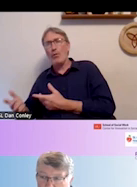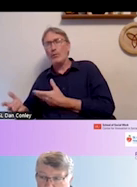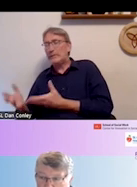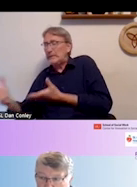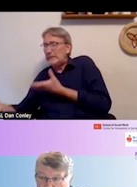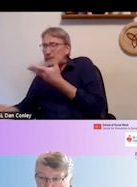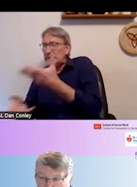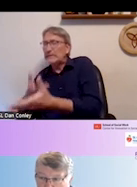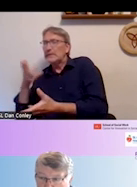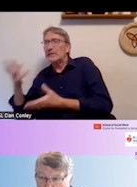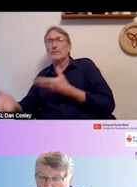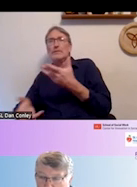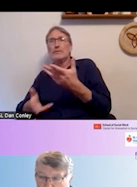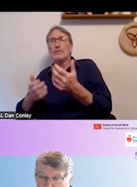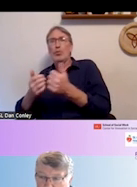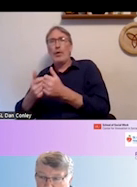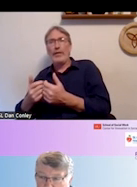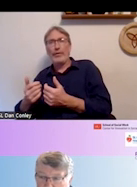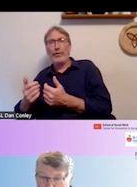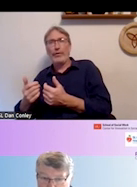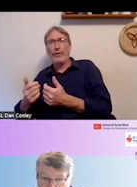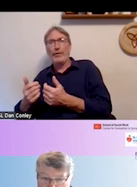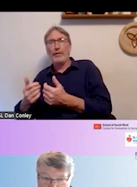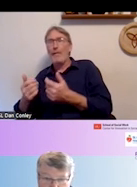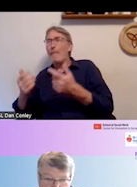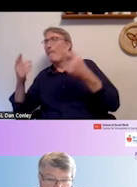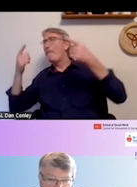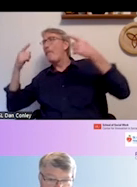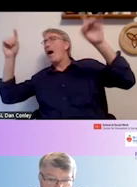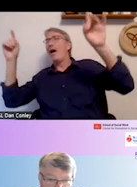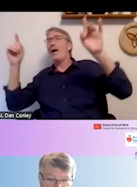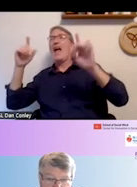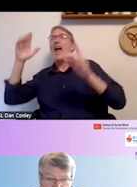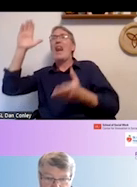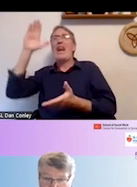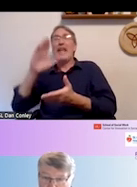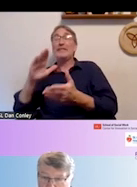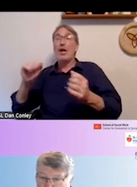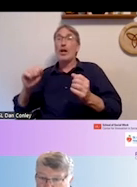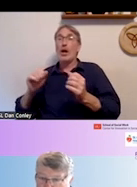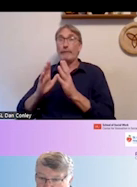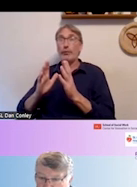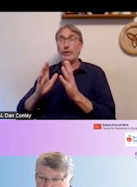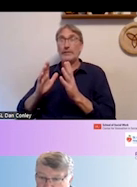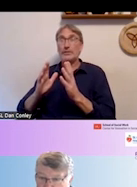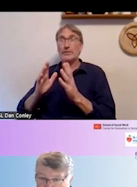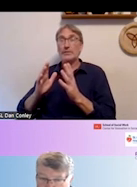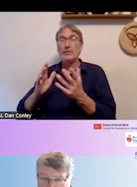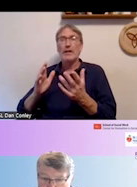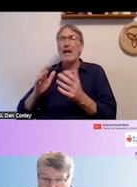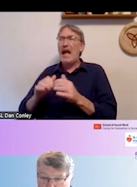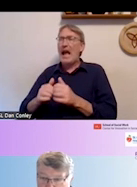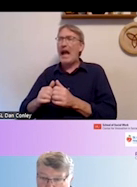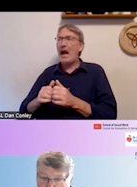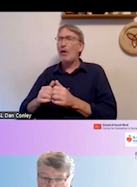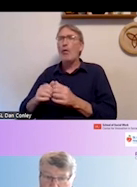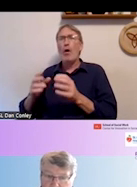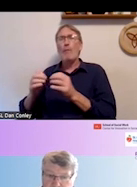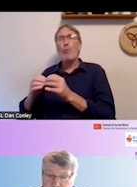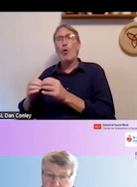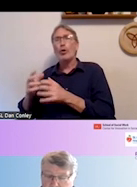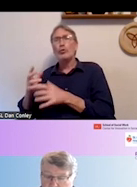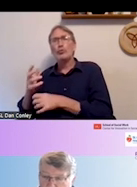engagement with an outcome that seemed less confrontational? How did this help shift that sense of trust and develop